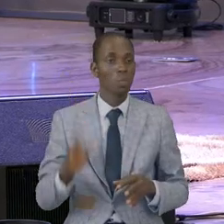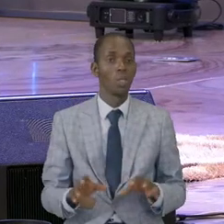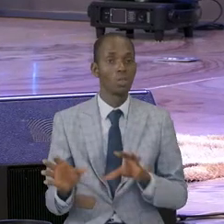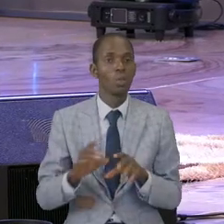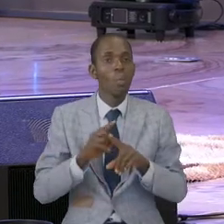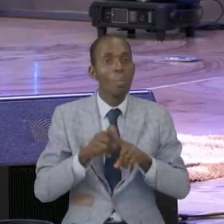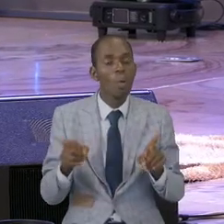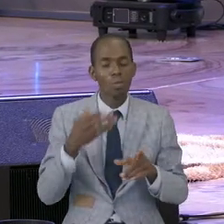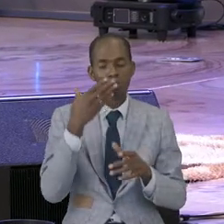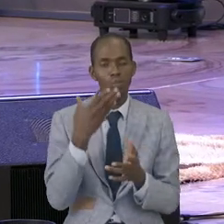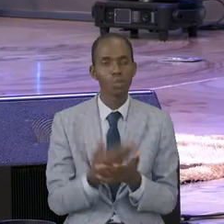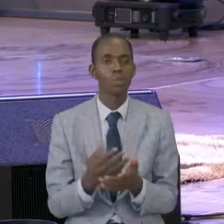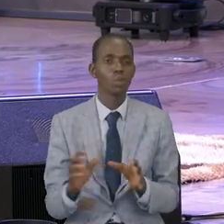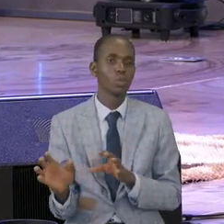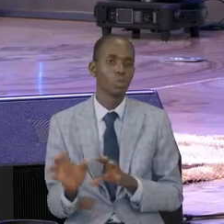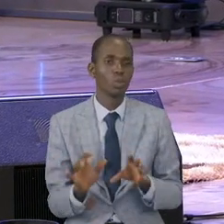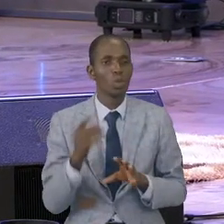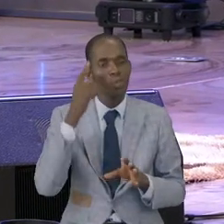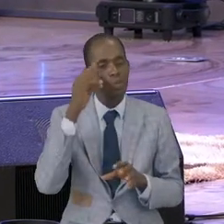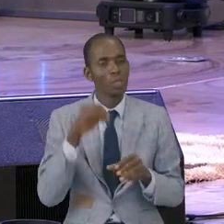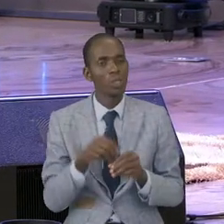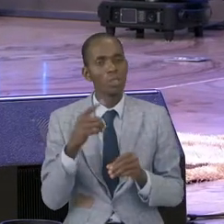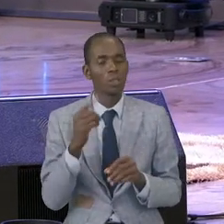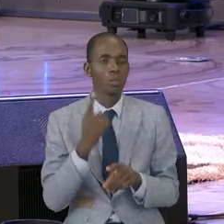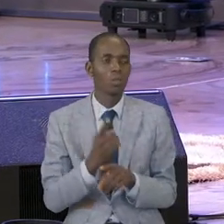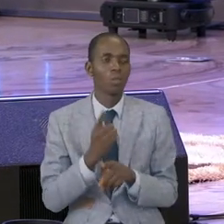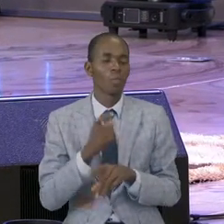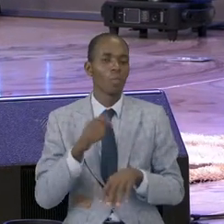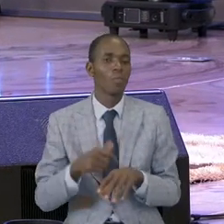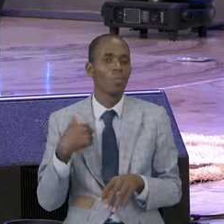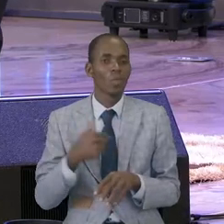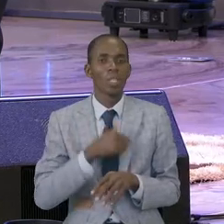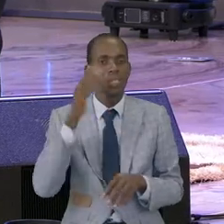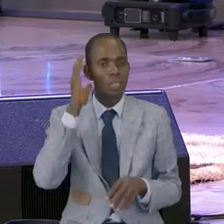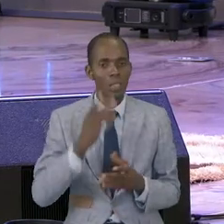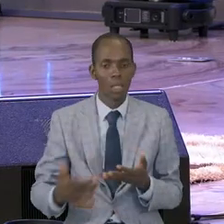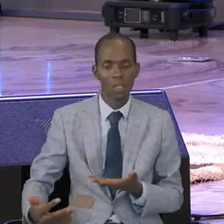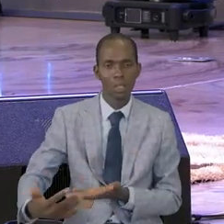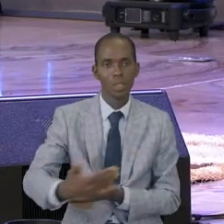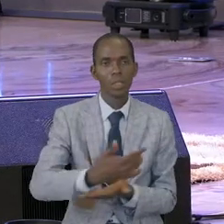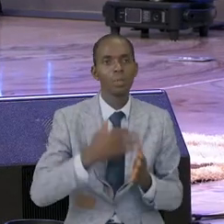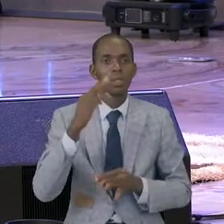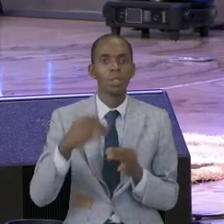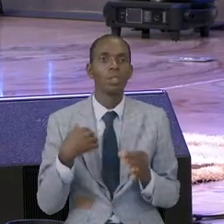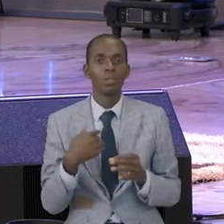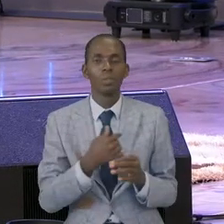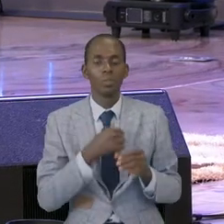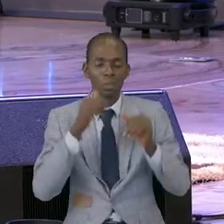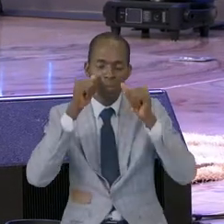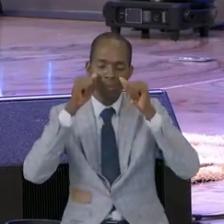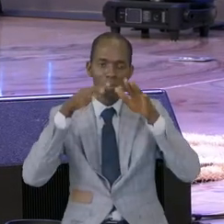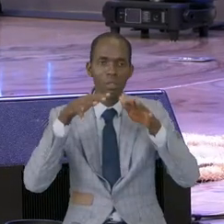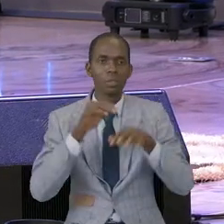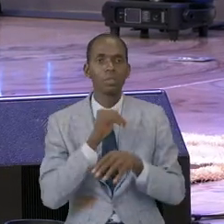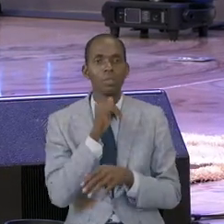well doing, for in due season we shall reap if we faint not. And then